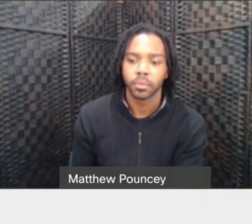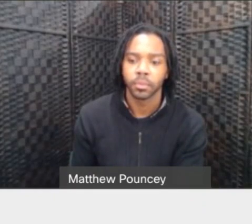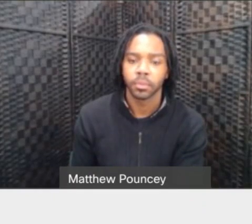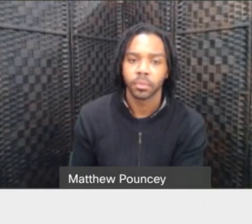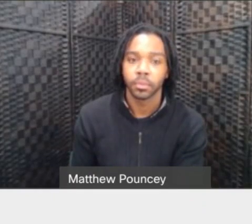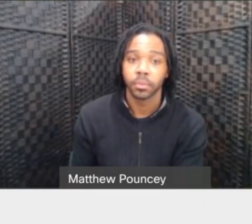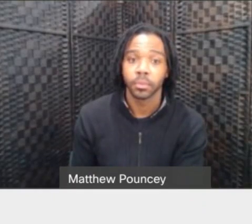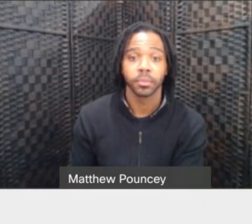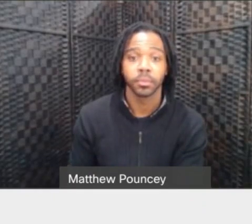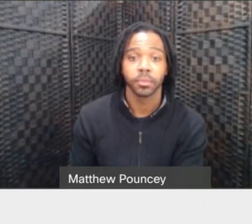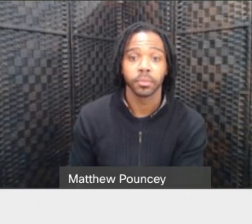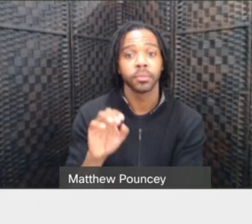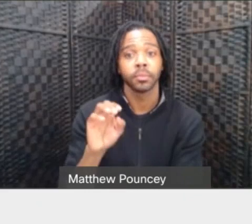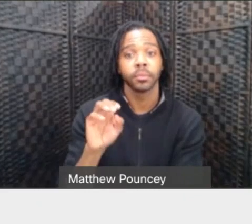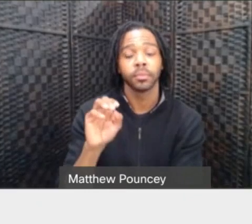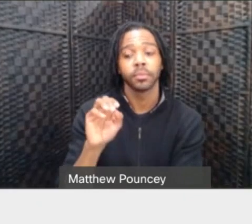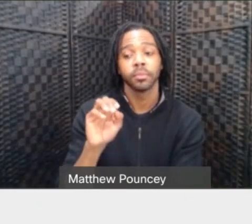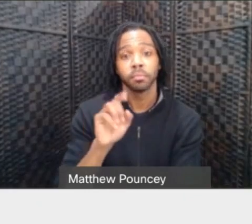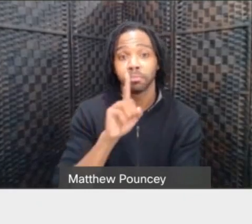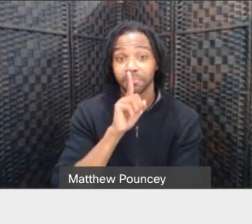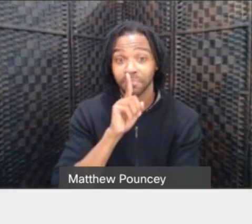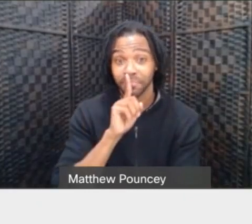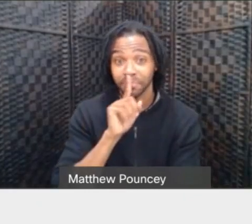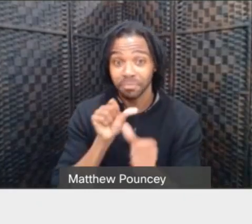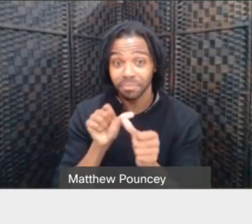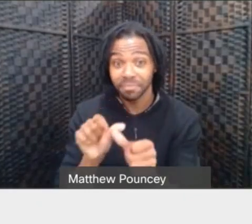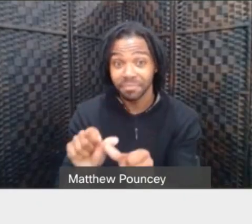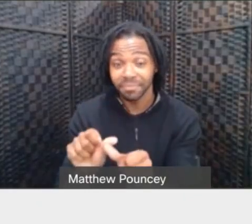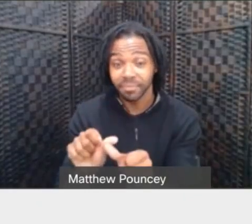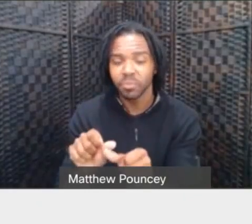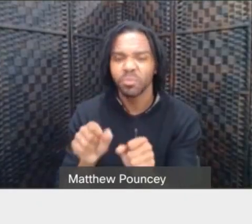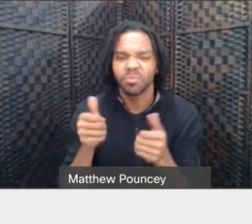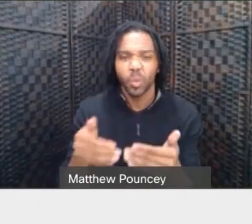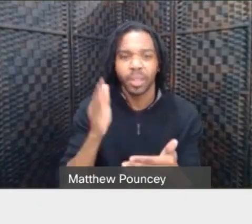So if we don't get questions in the next couple minutes, we can end at 12:35.